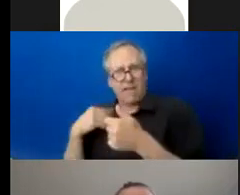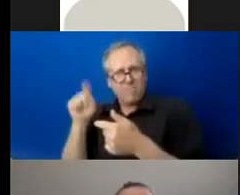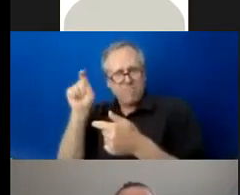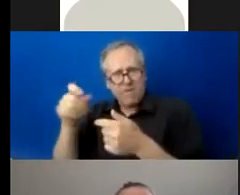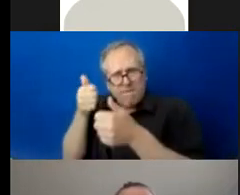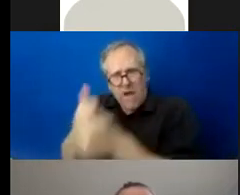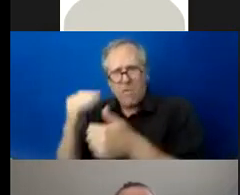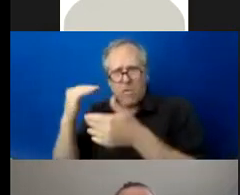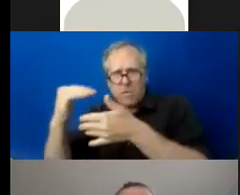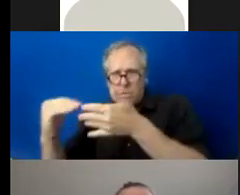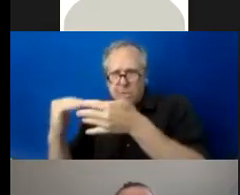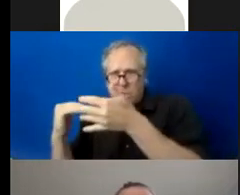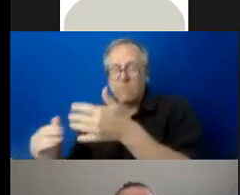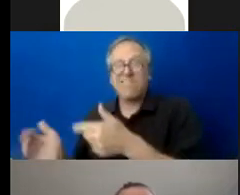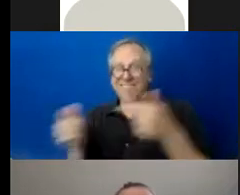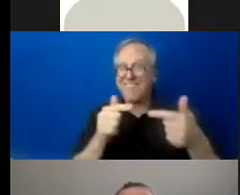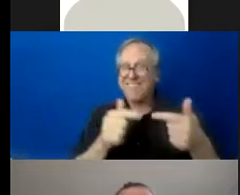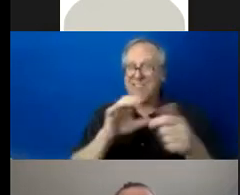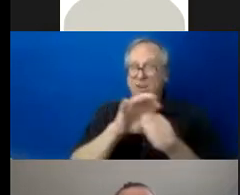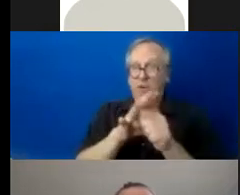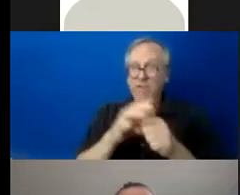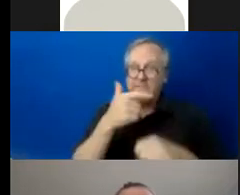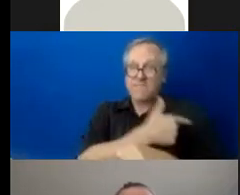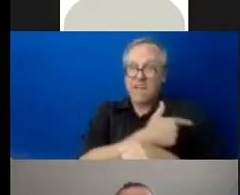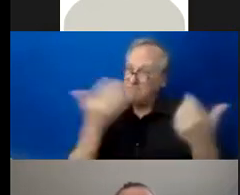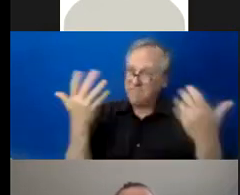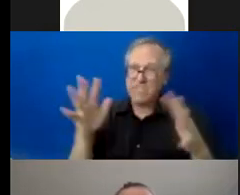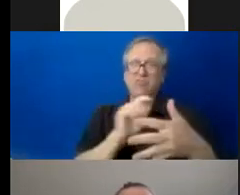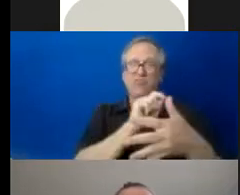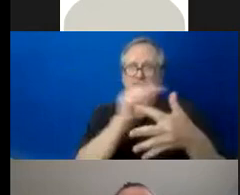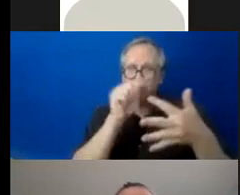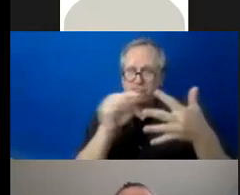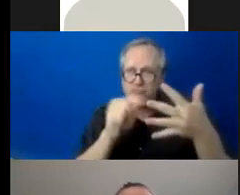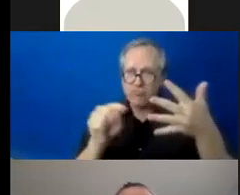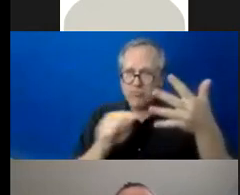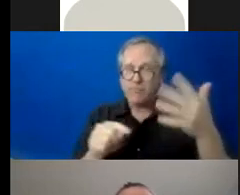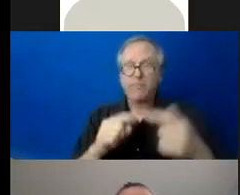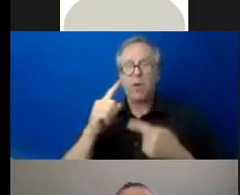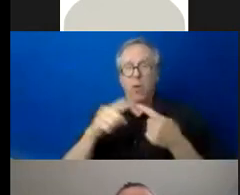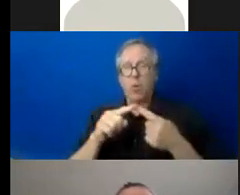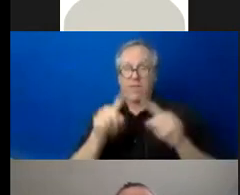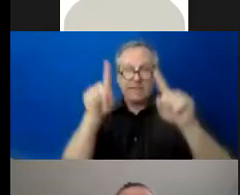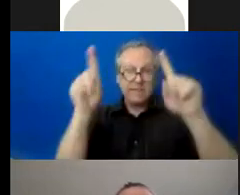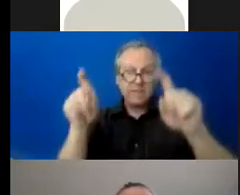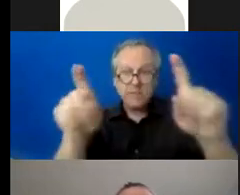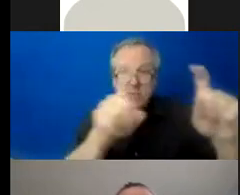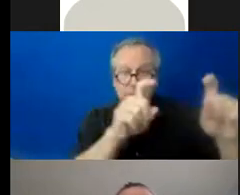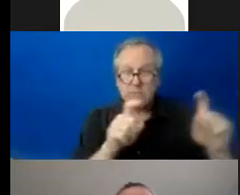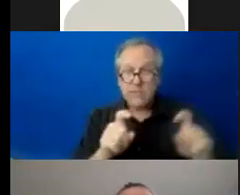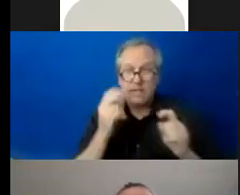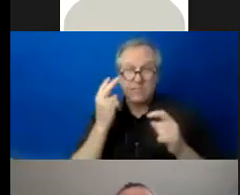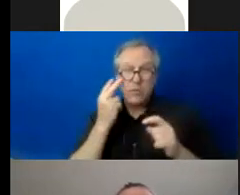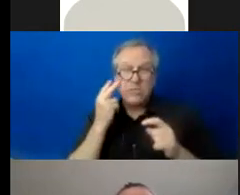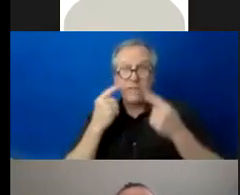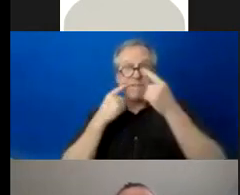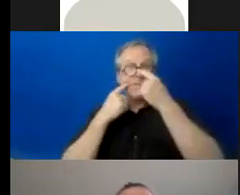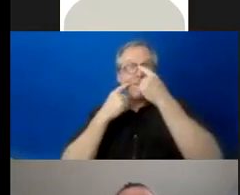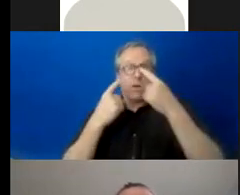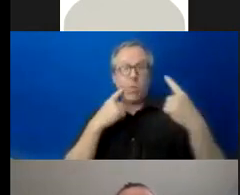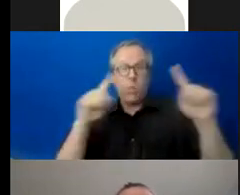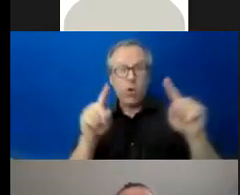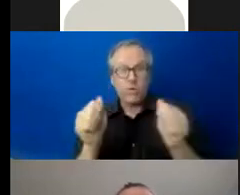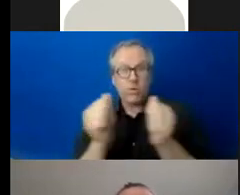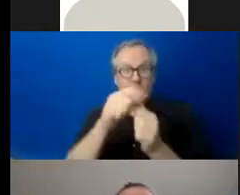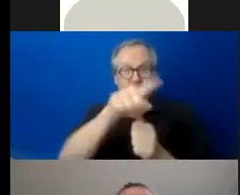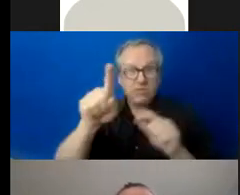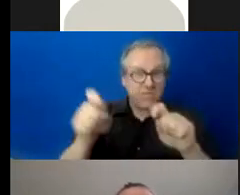so prevalent, when they did the efficacy trials to see if it worked,